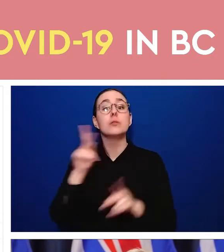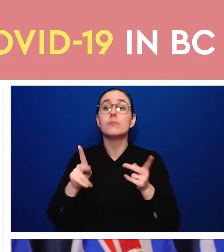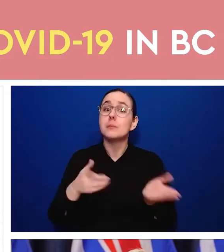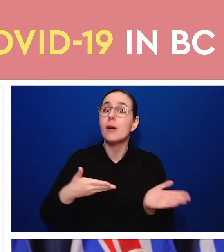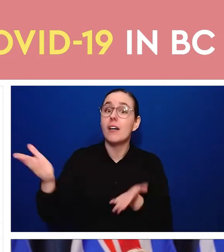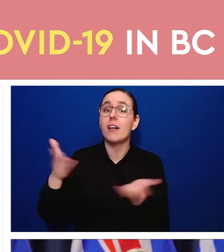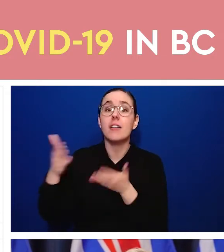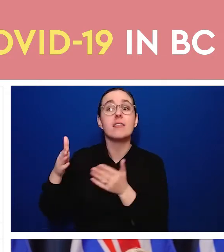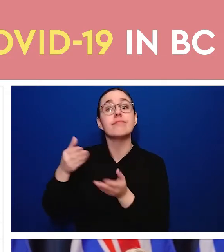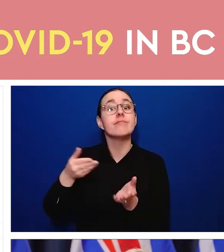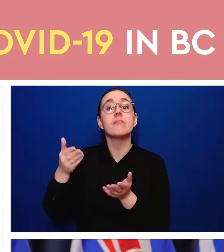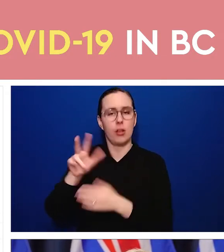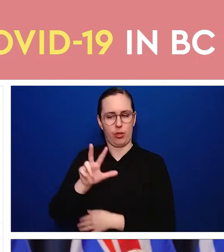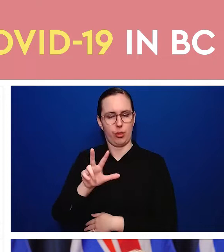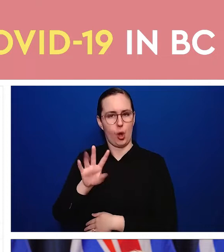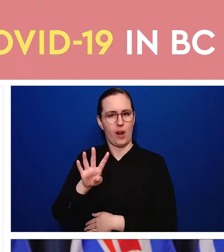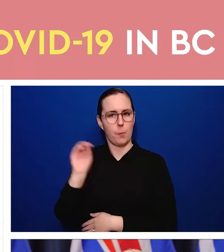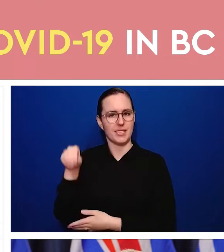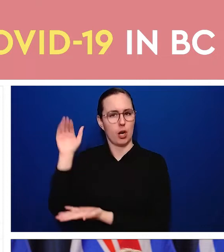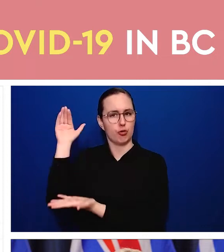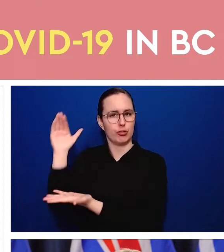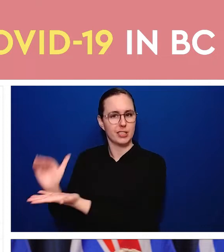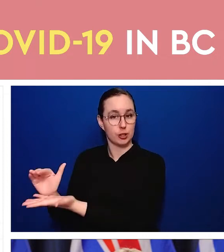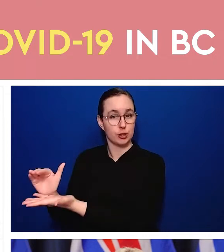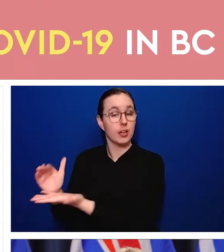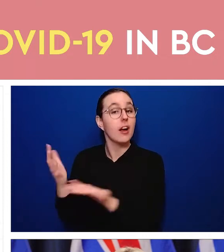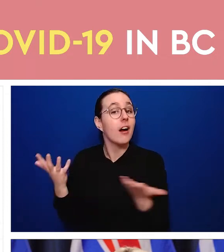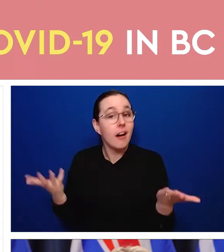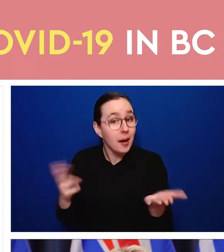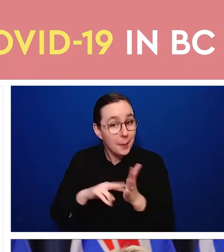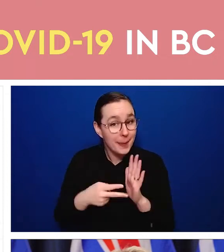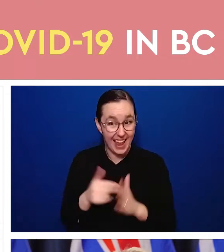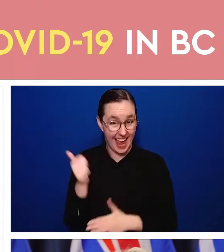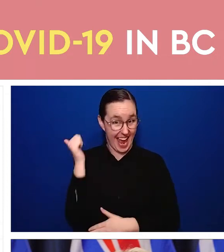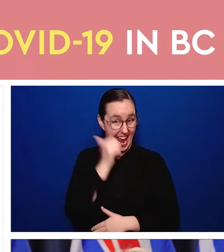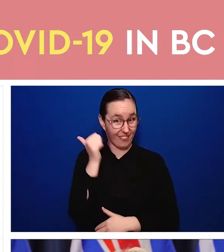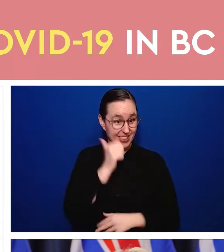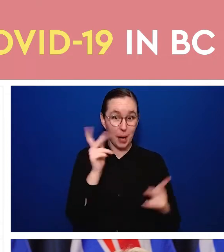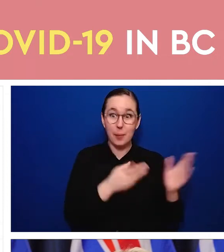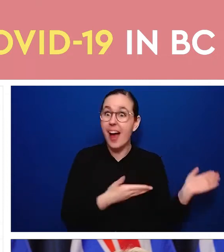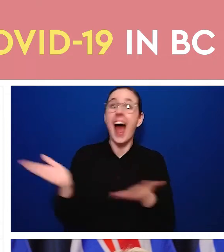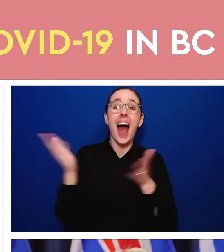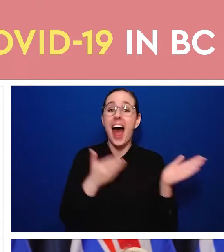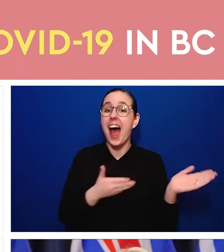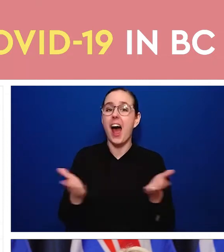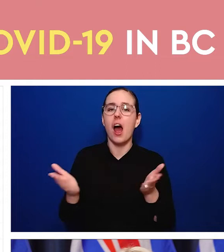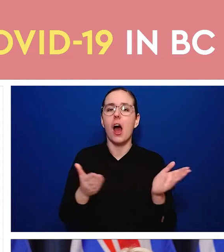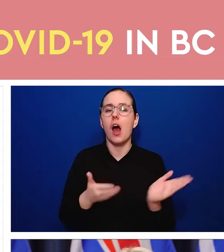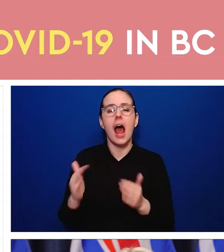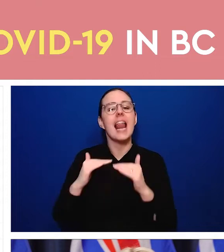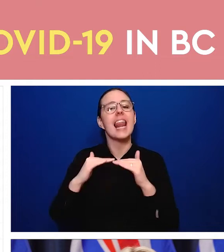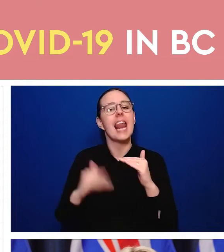than 100 new admissions each day. We also know that with the Omicron variant that has come